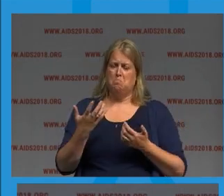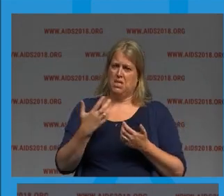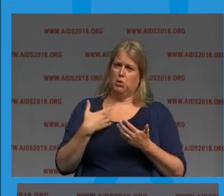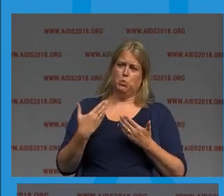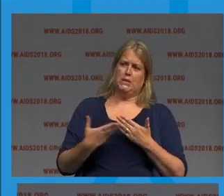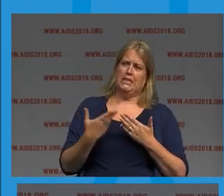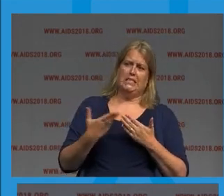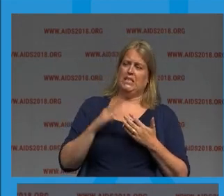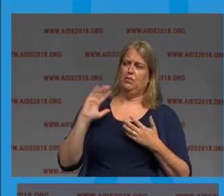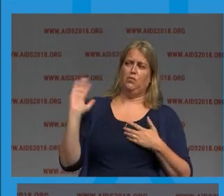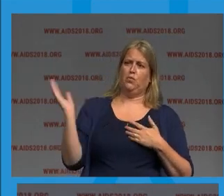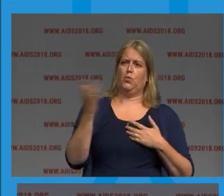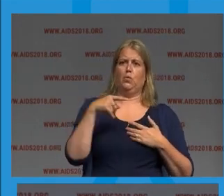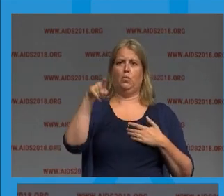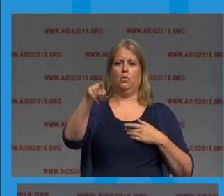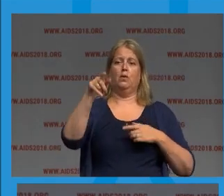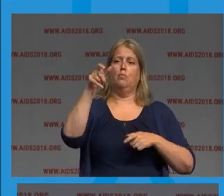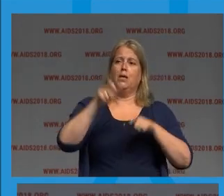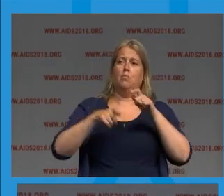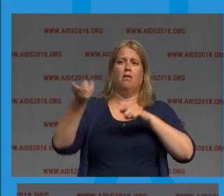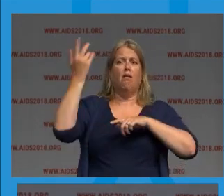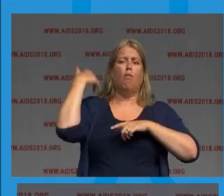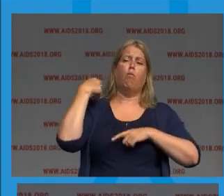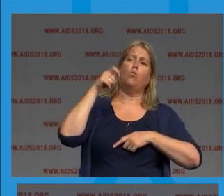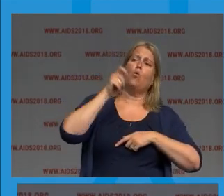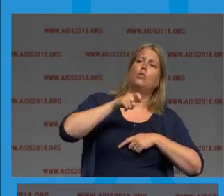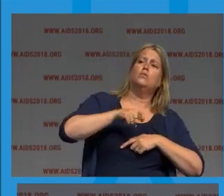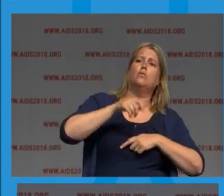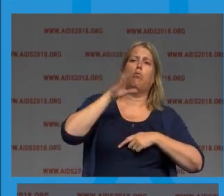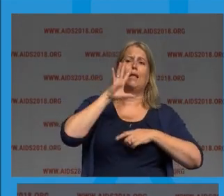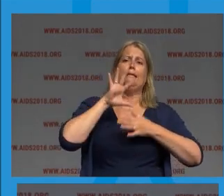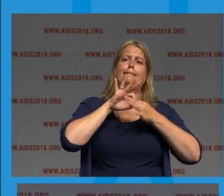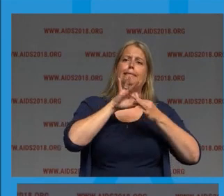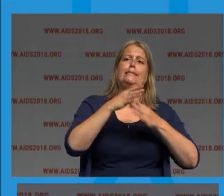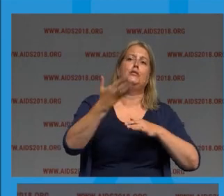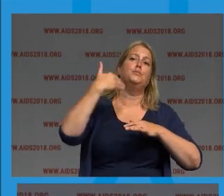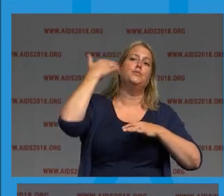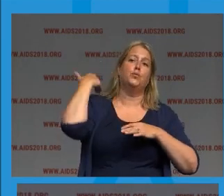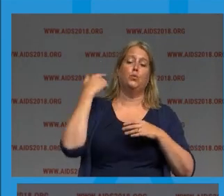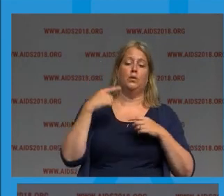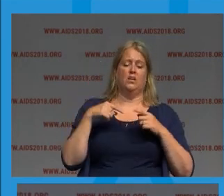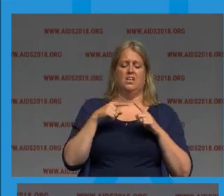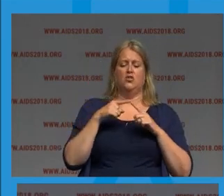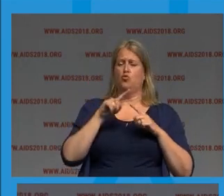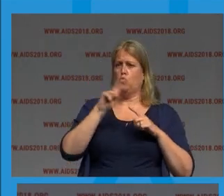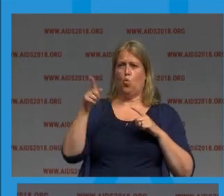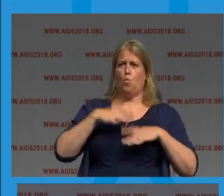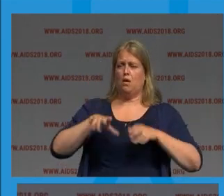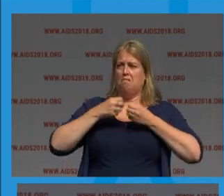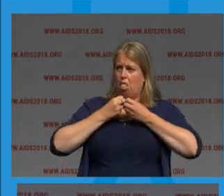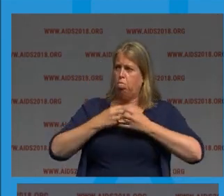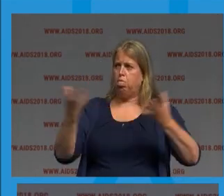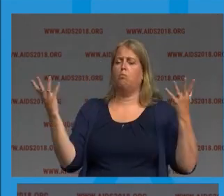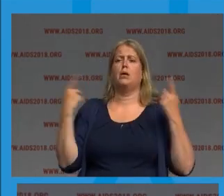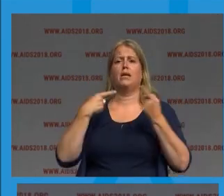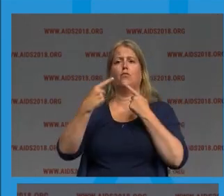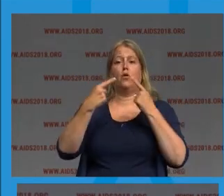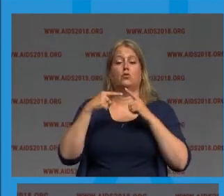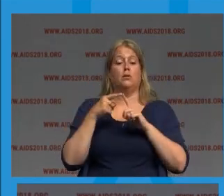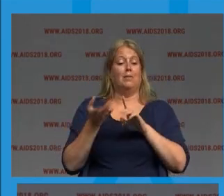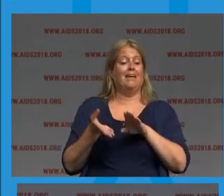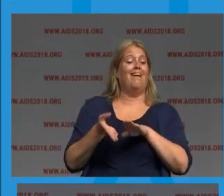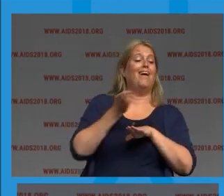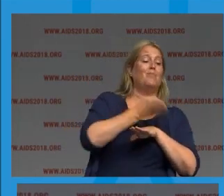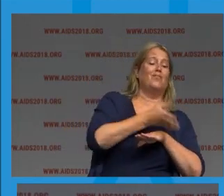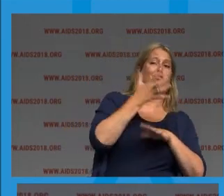experienced prosecution. A lot of times they don't want to be exposed sharing this information because of the trauma of what they've